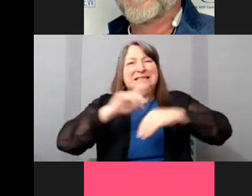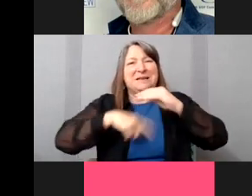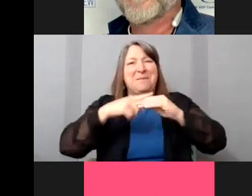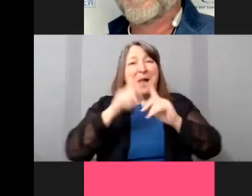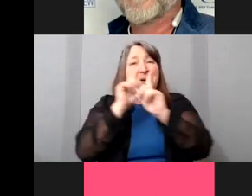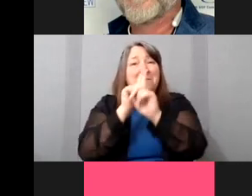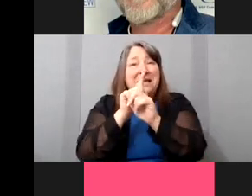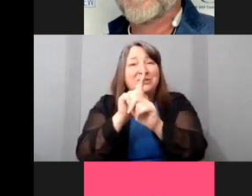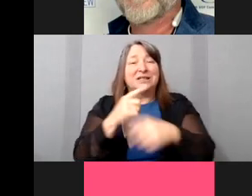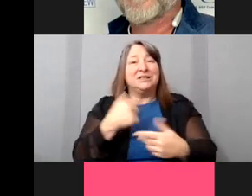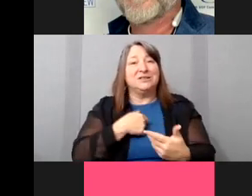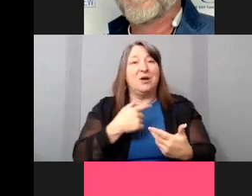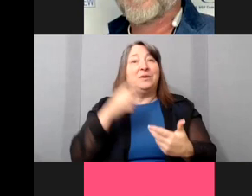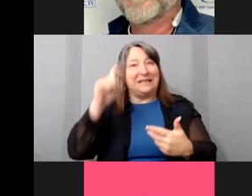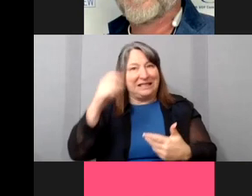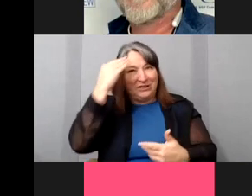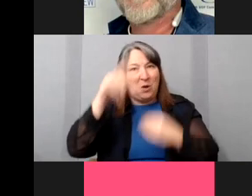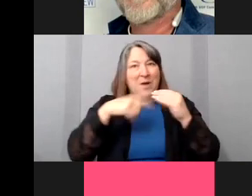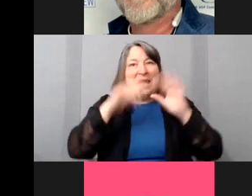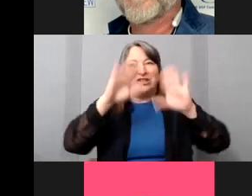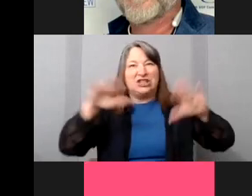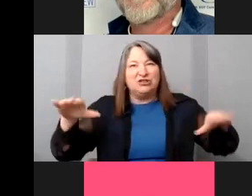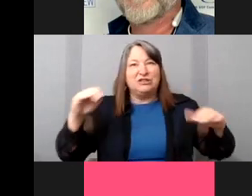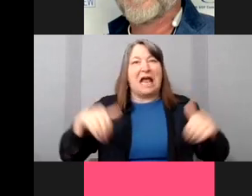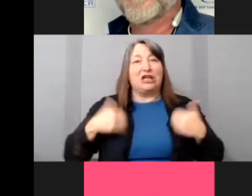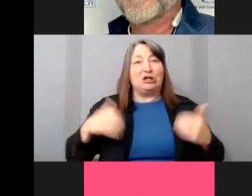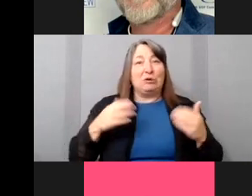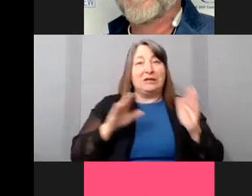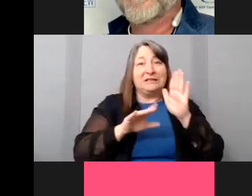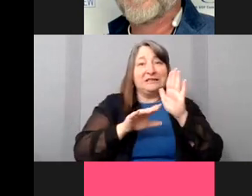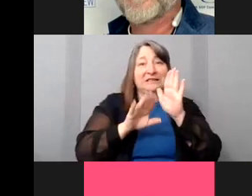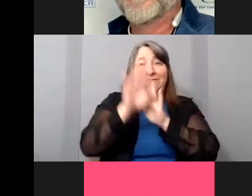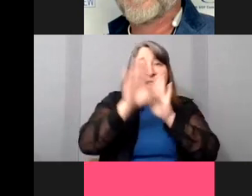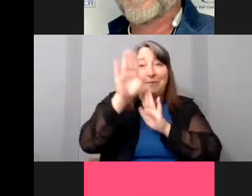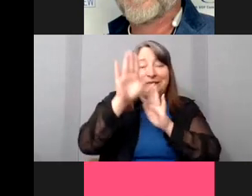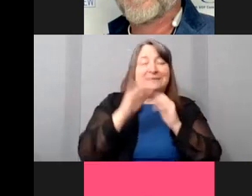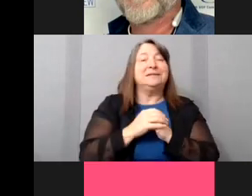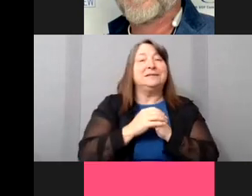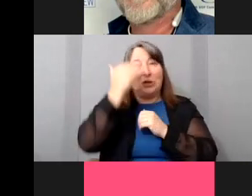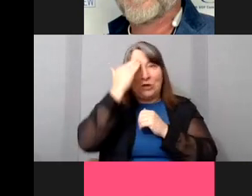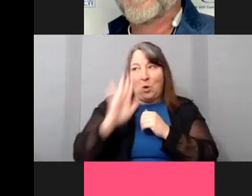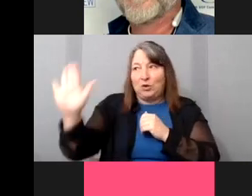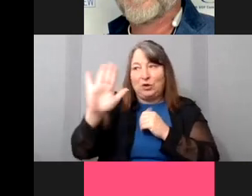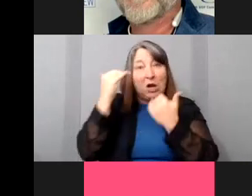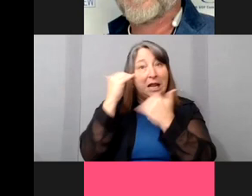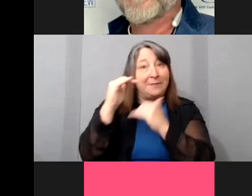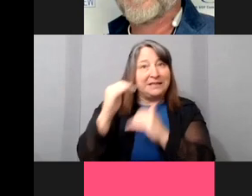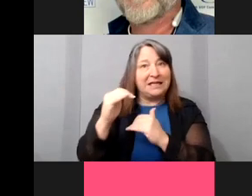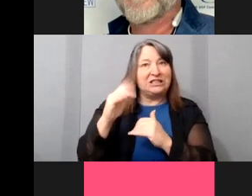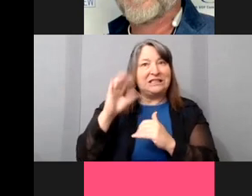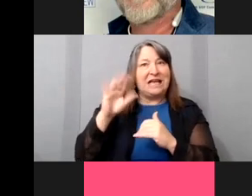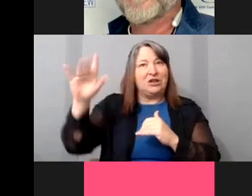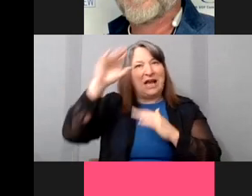little bit about child and youth development, know your limitations and kind of temper your expectations. A lot of